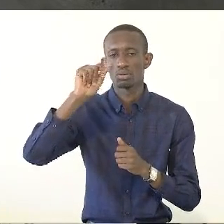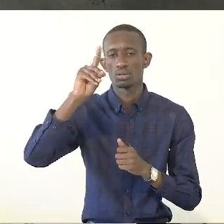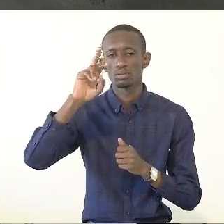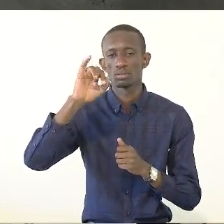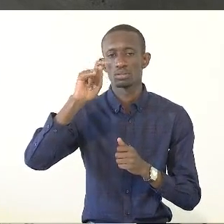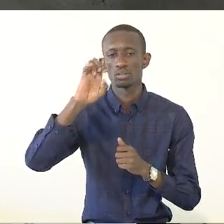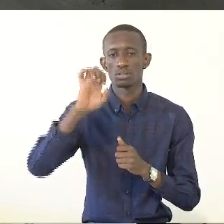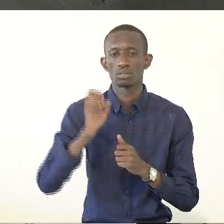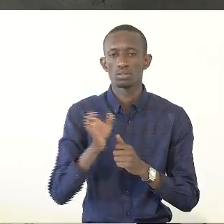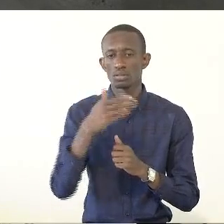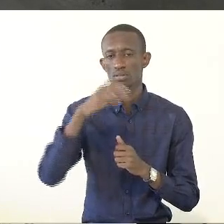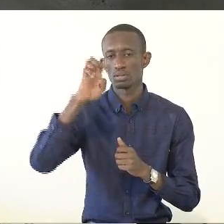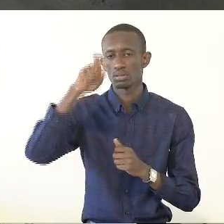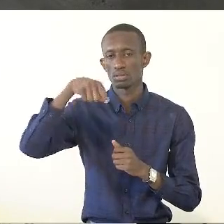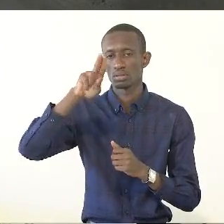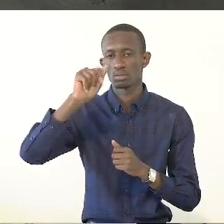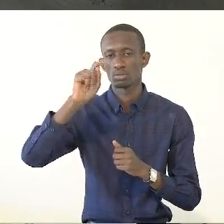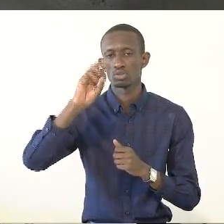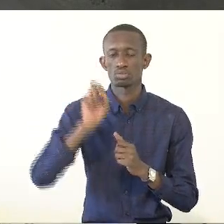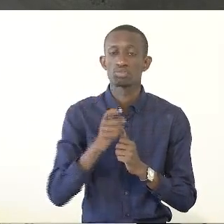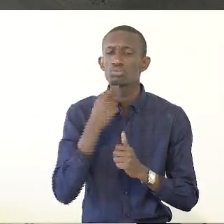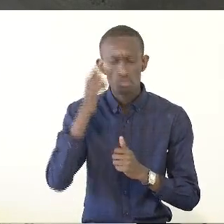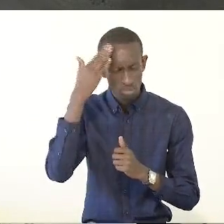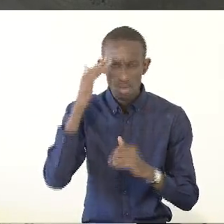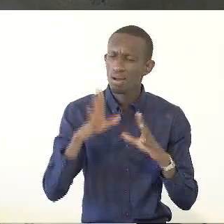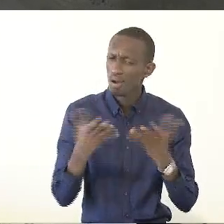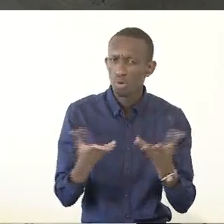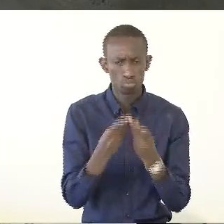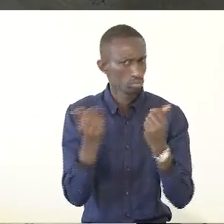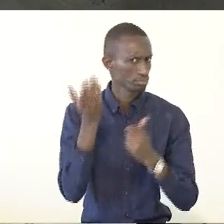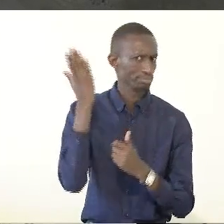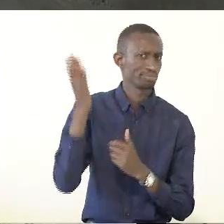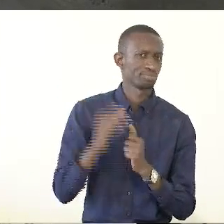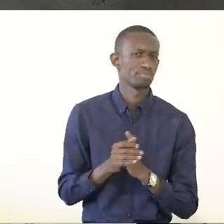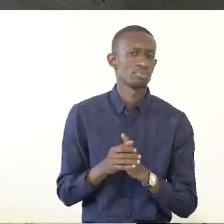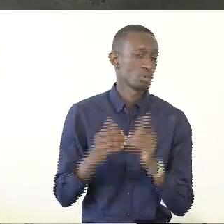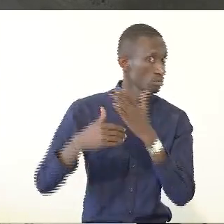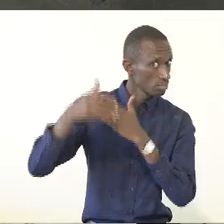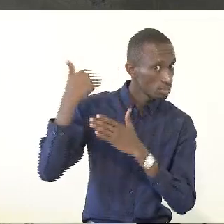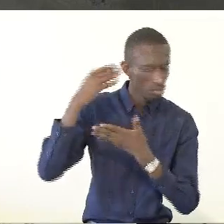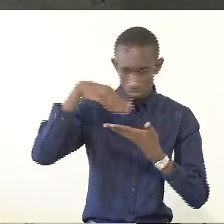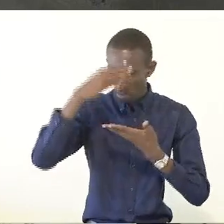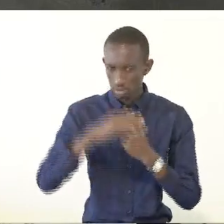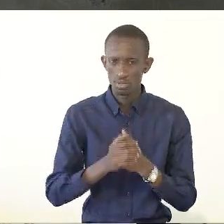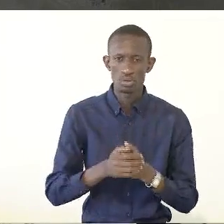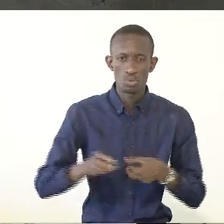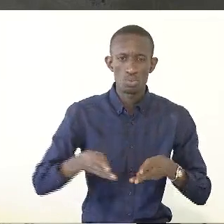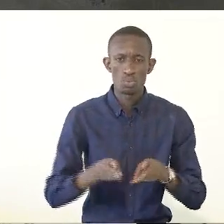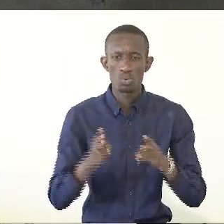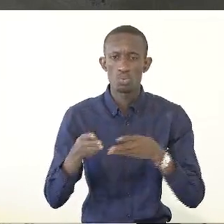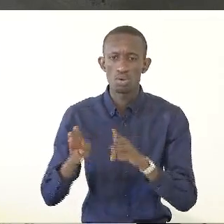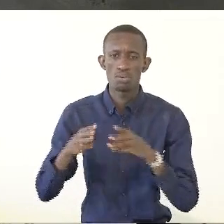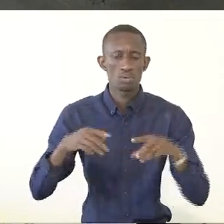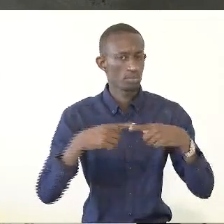any quadratic equation. And we have started to learn different methods you can use when you are solving a